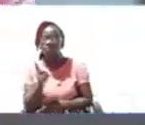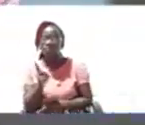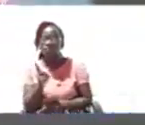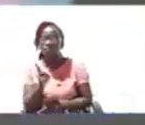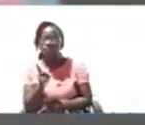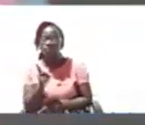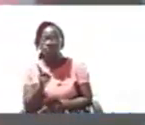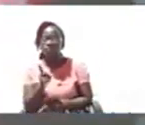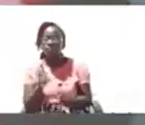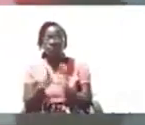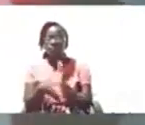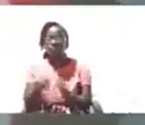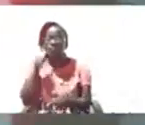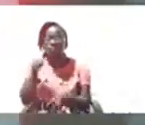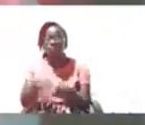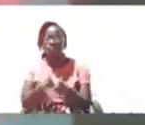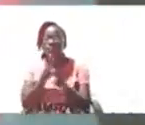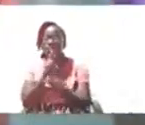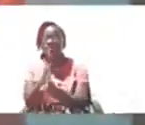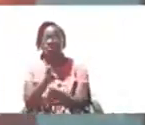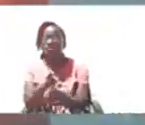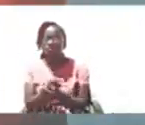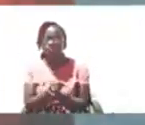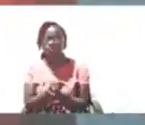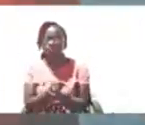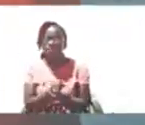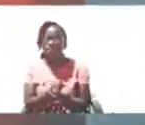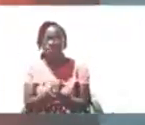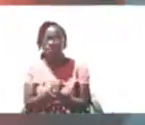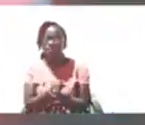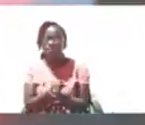And Martha, I can't tell you, sir. Martha was telling him,